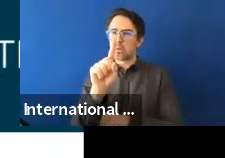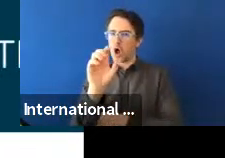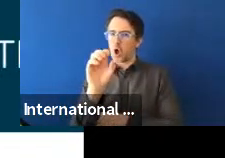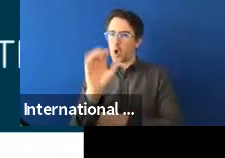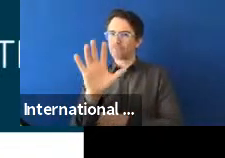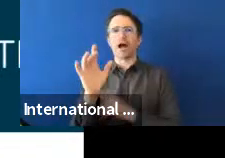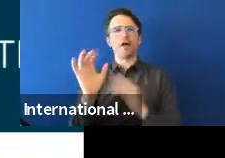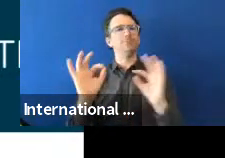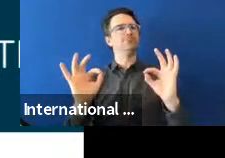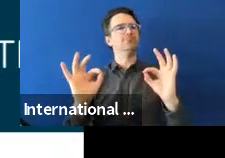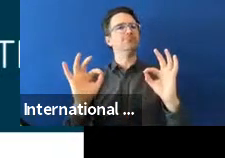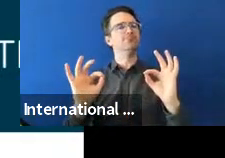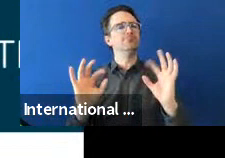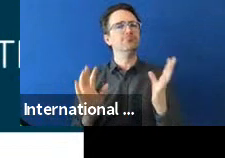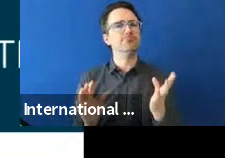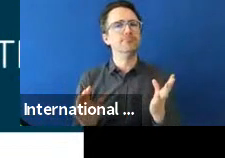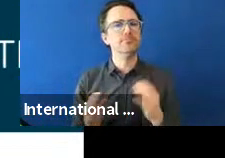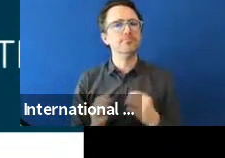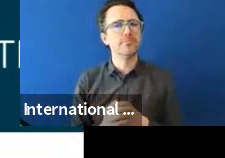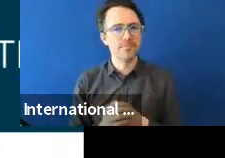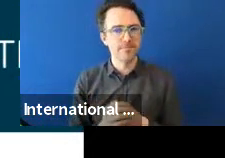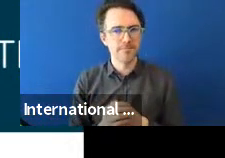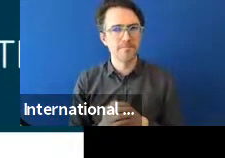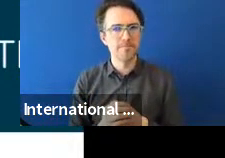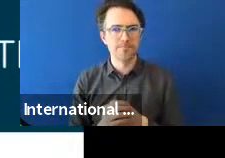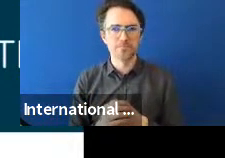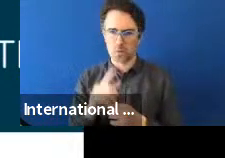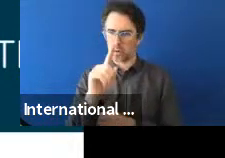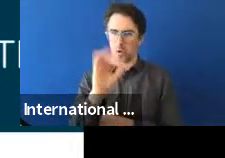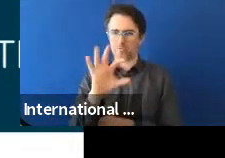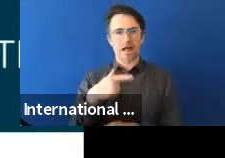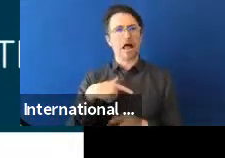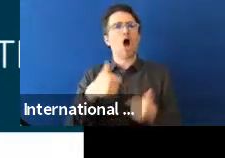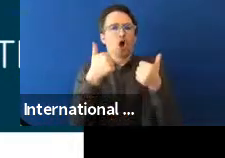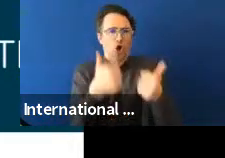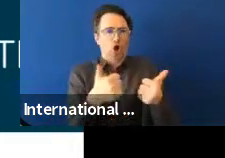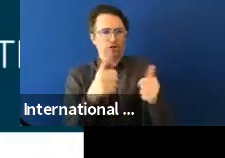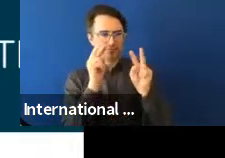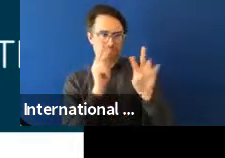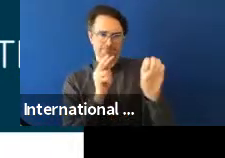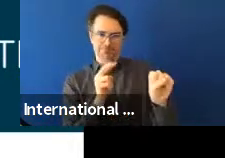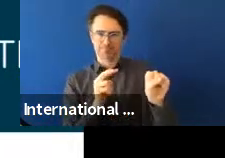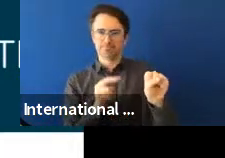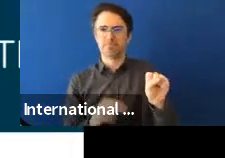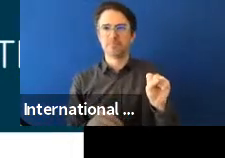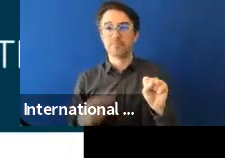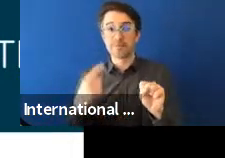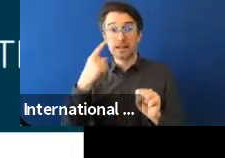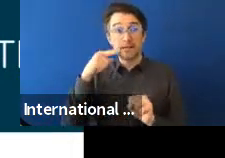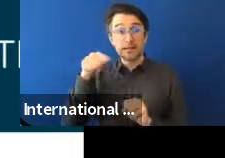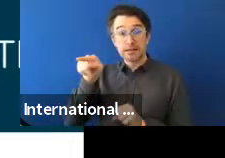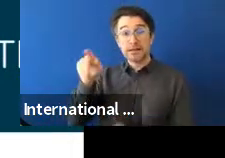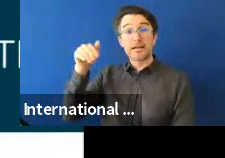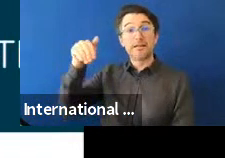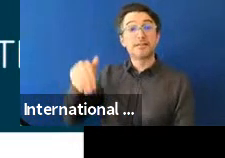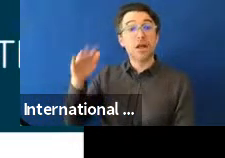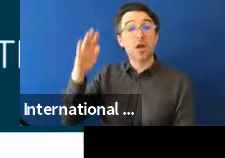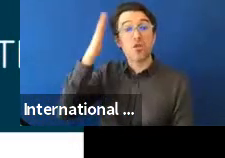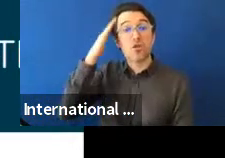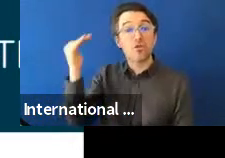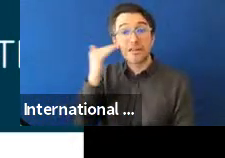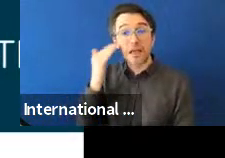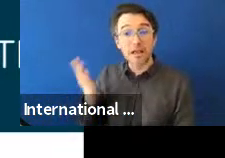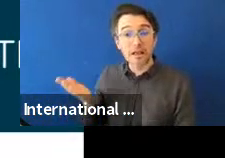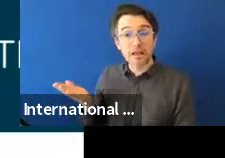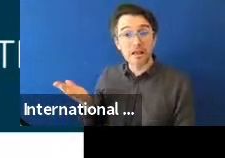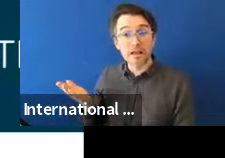you will see the story of South Korea. So I'm not going to talk more